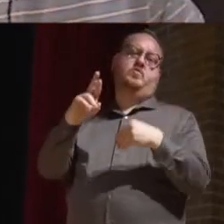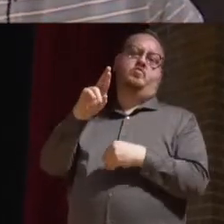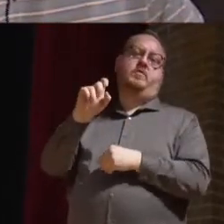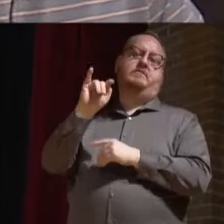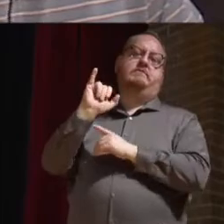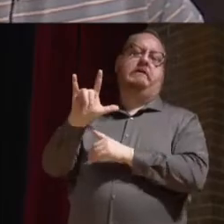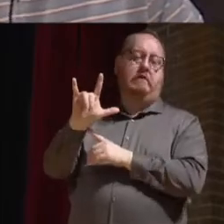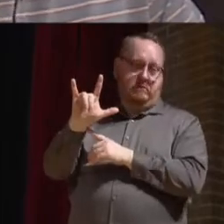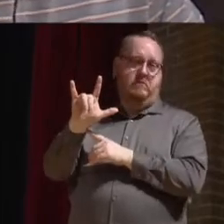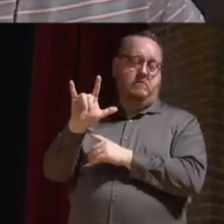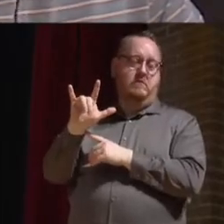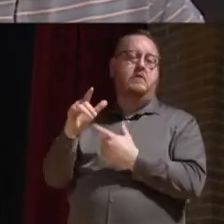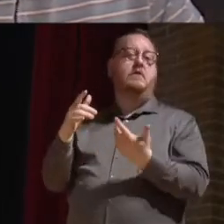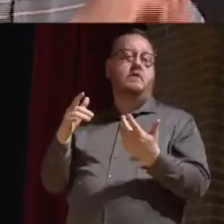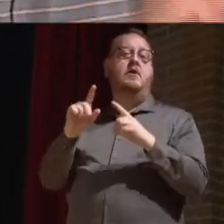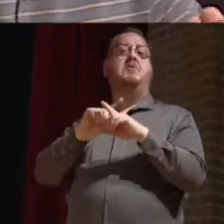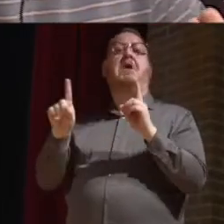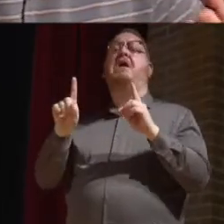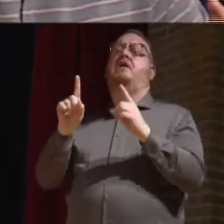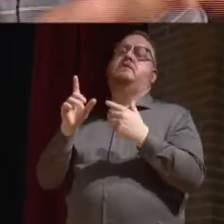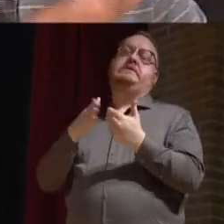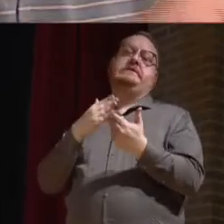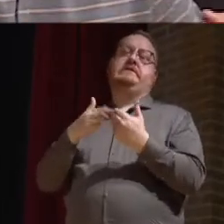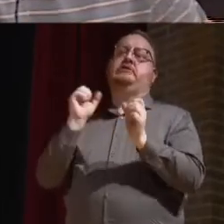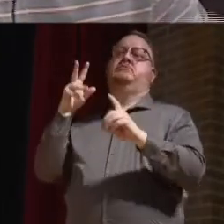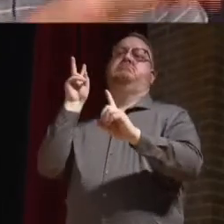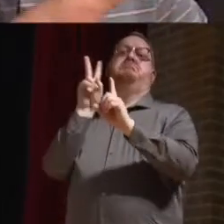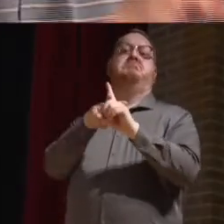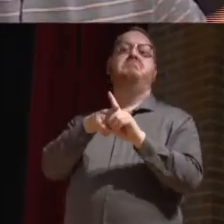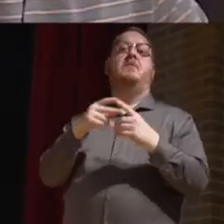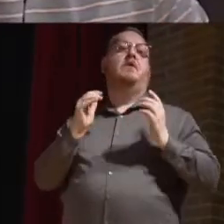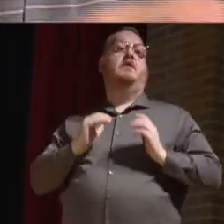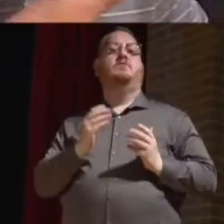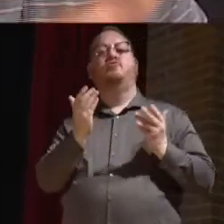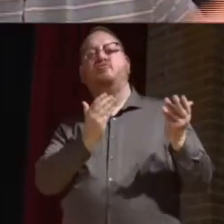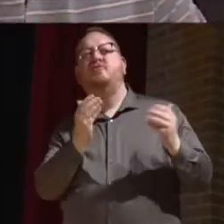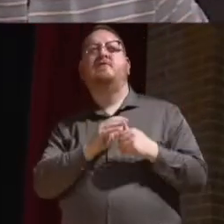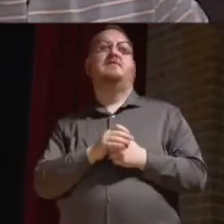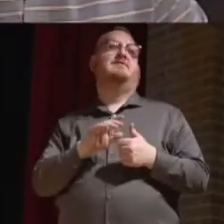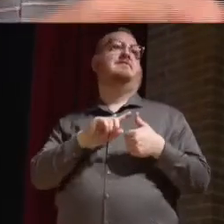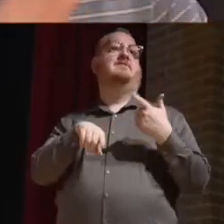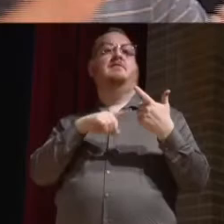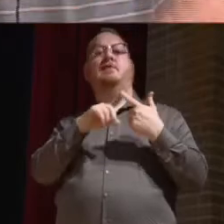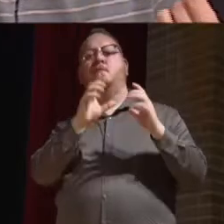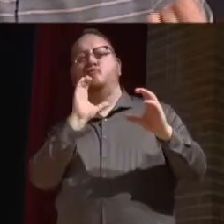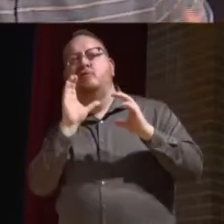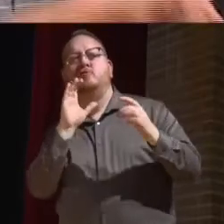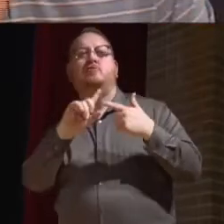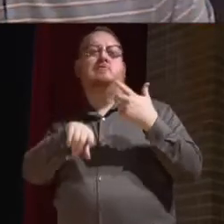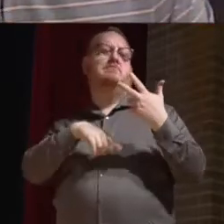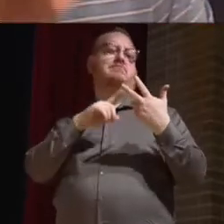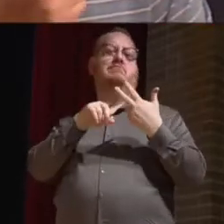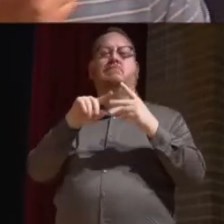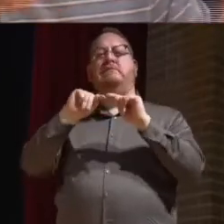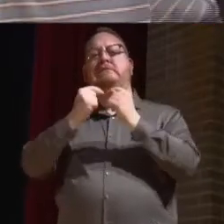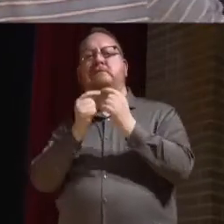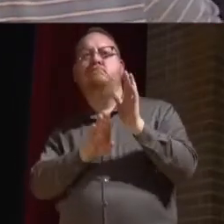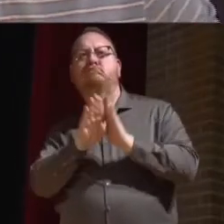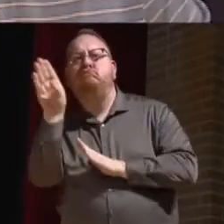things we're talking about can be easily applied anywhere. Customer service, reliability, dedication, communication, team building.